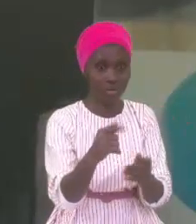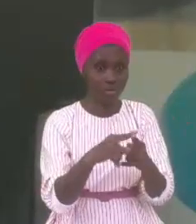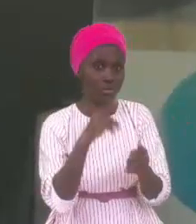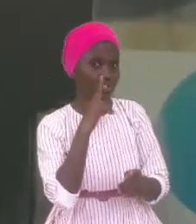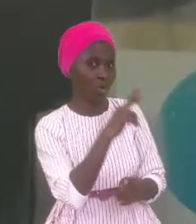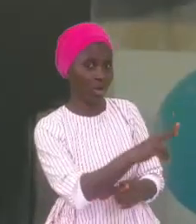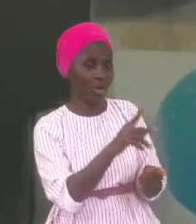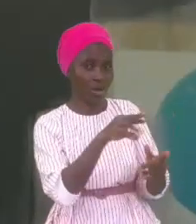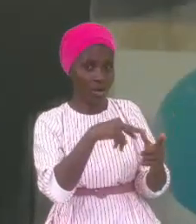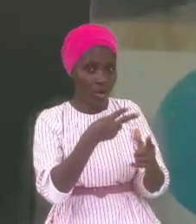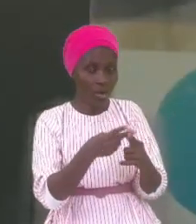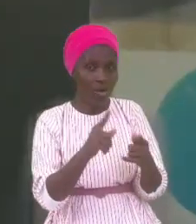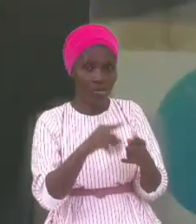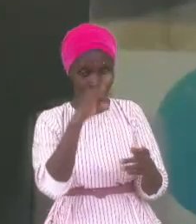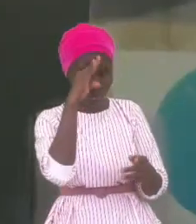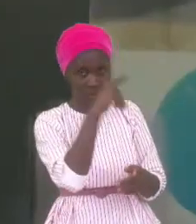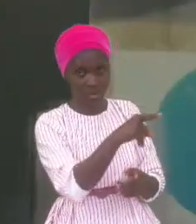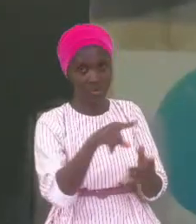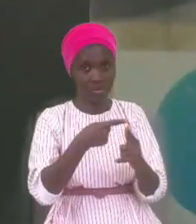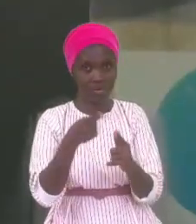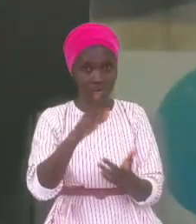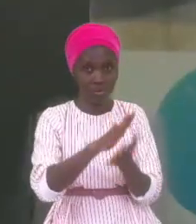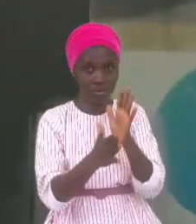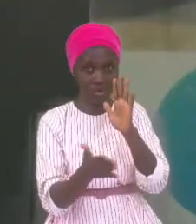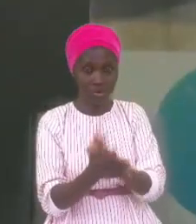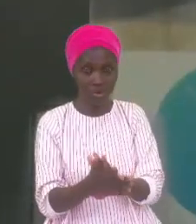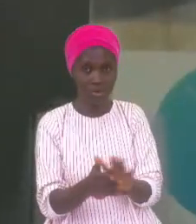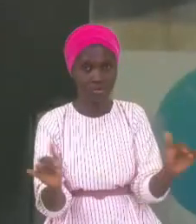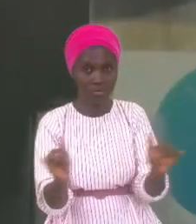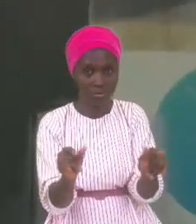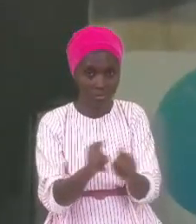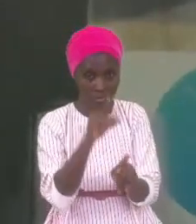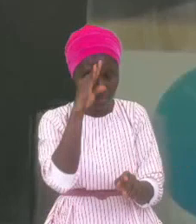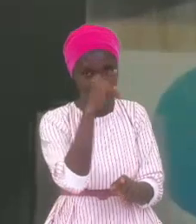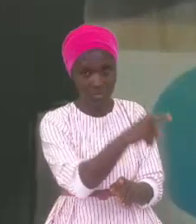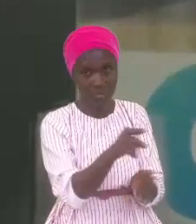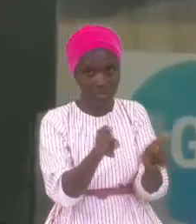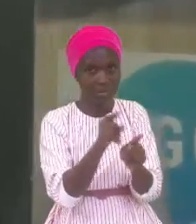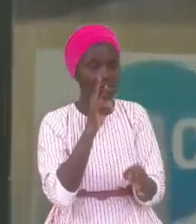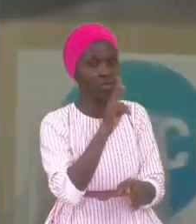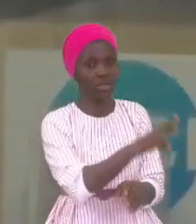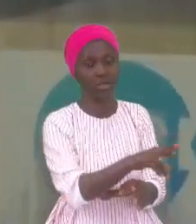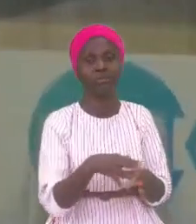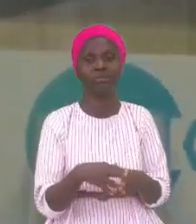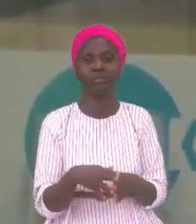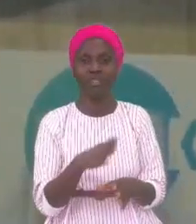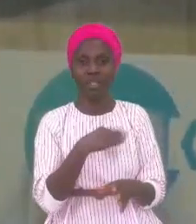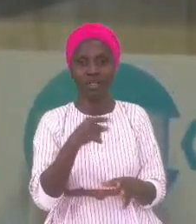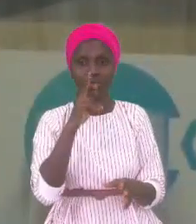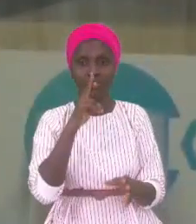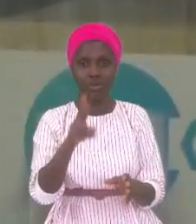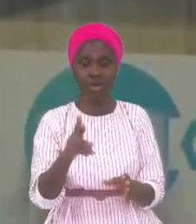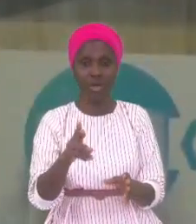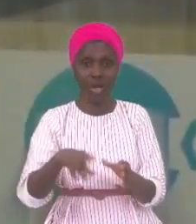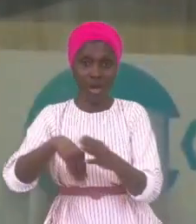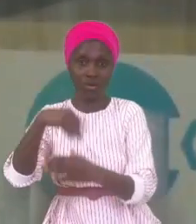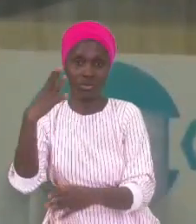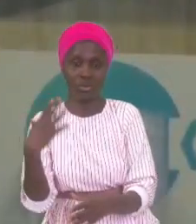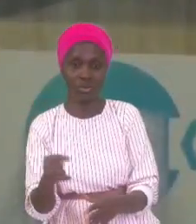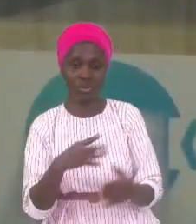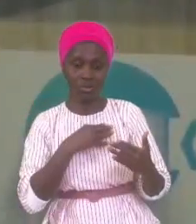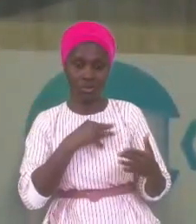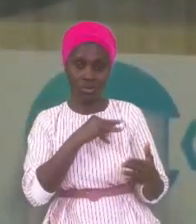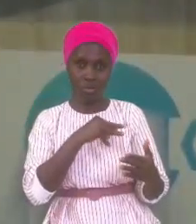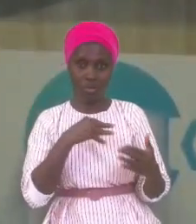him, then you become like him, like her, and you are outside the body. It says, for two saith